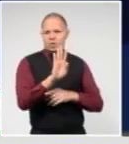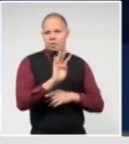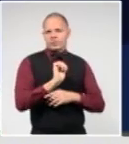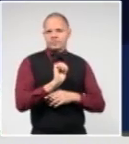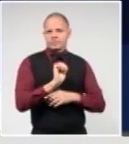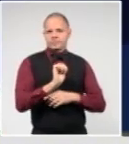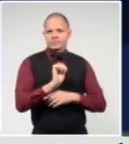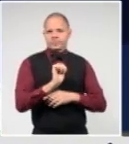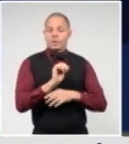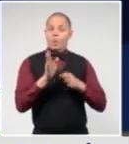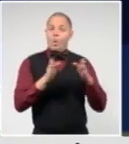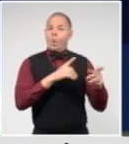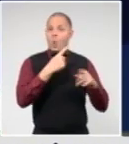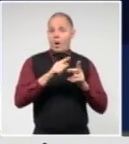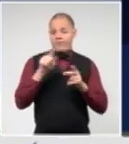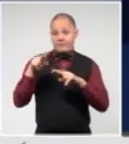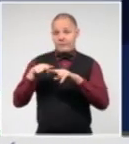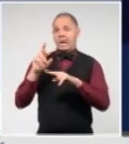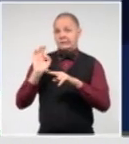817 in Villa Claras,